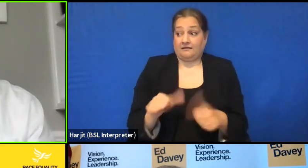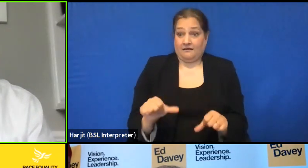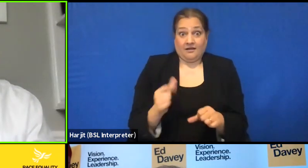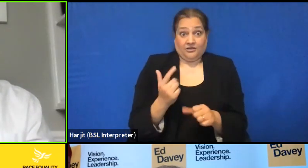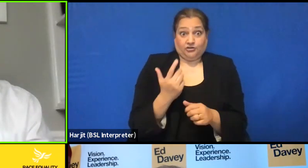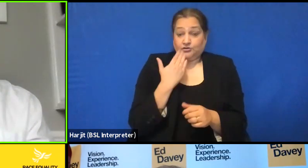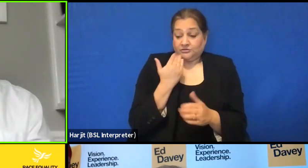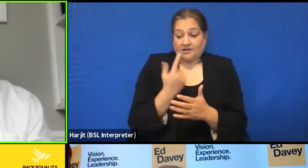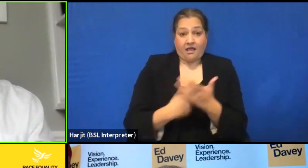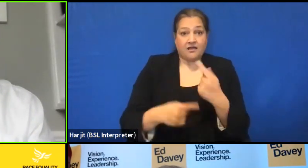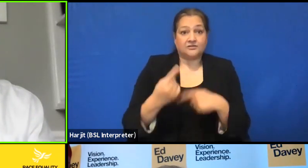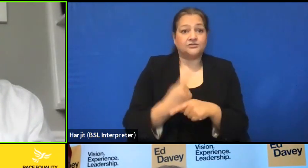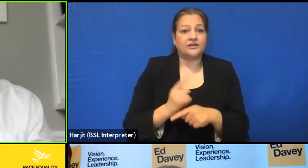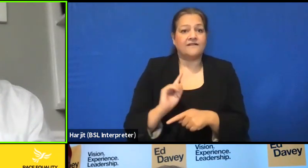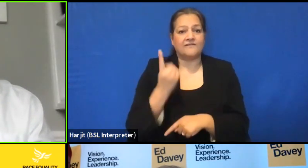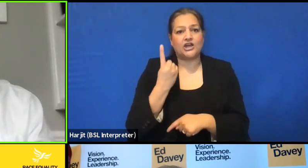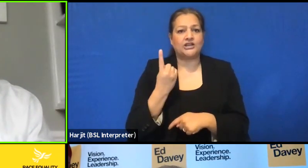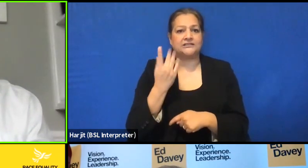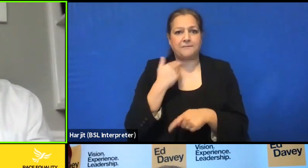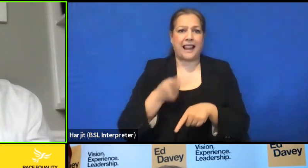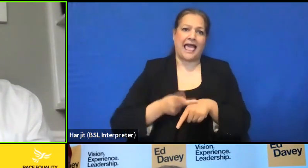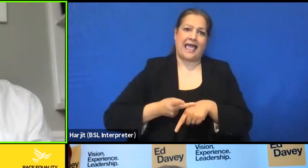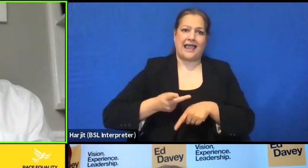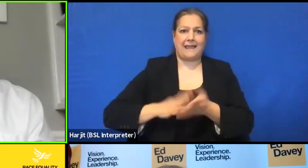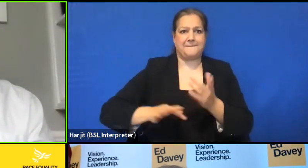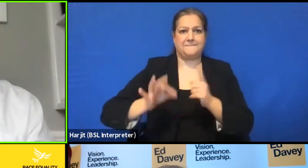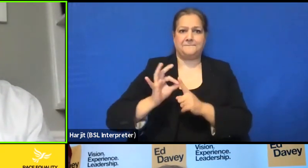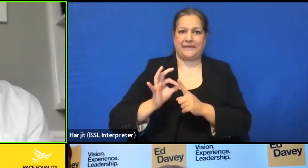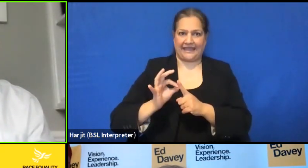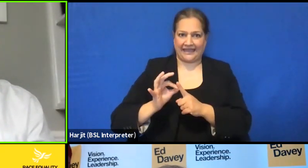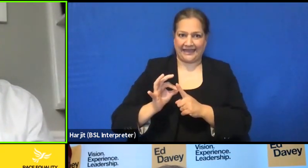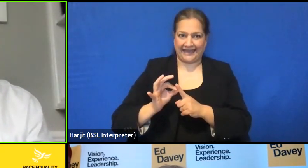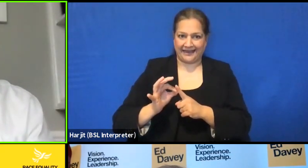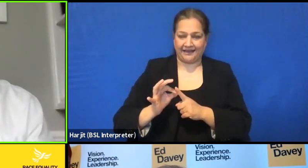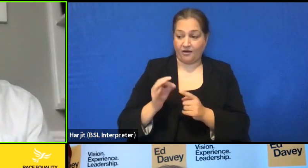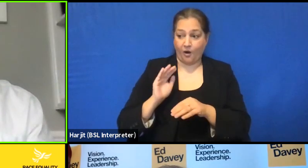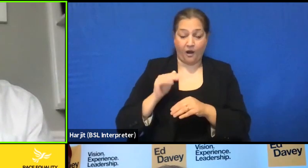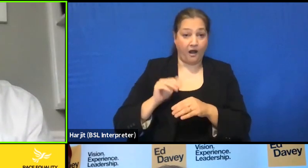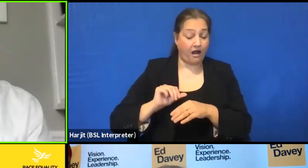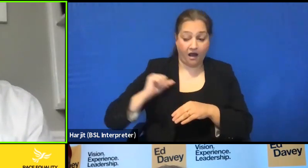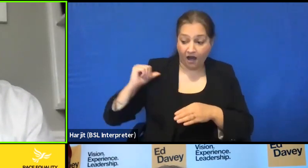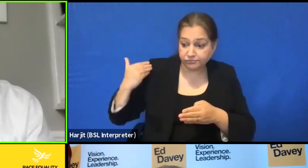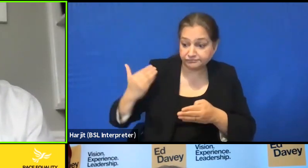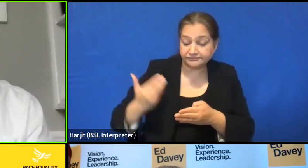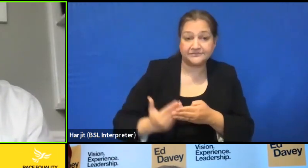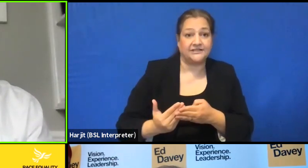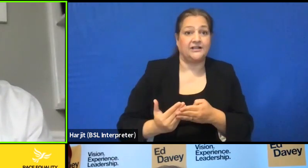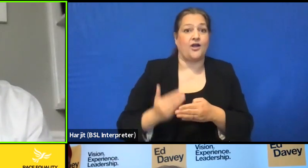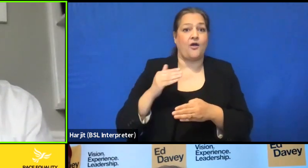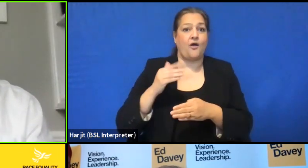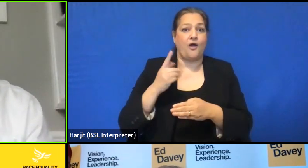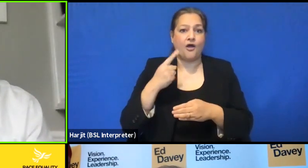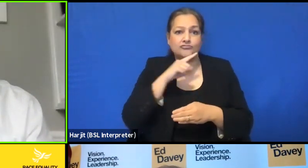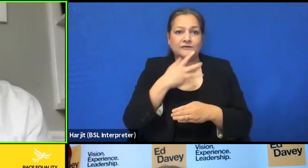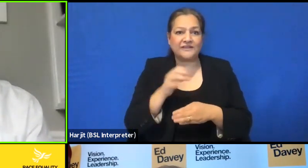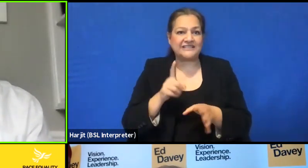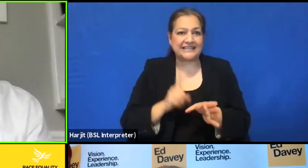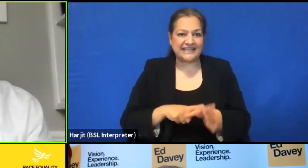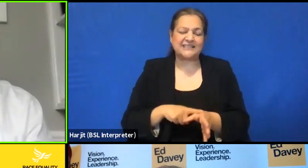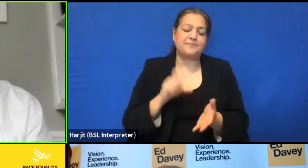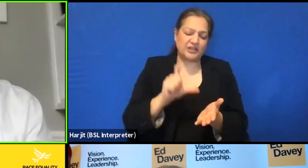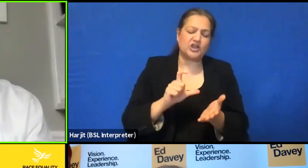Black MPs in the Liberal tradition after a century and a half. And unfortunately, Chukwuemeka and Sanjima didn't retain their